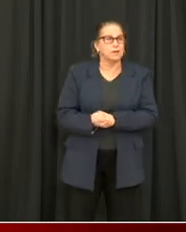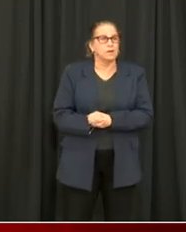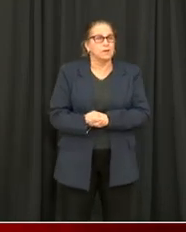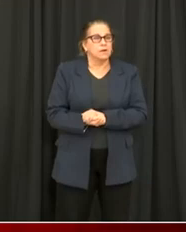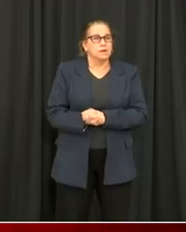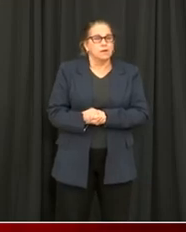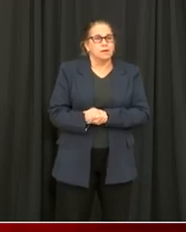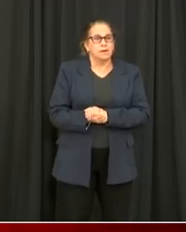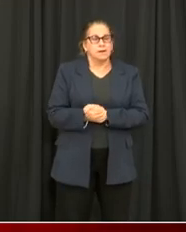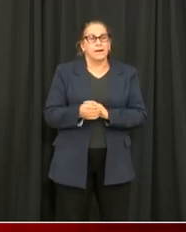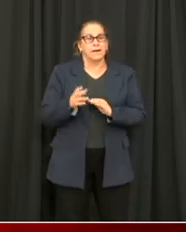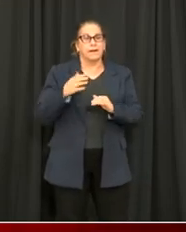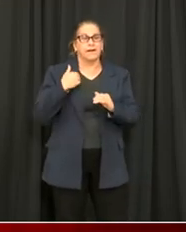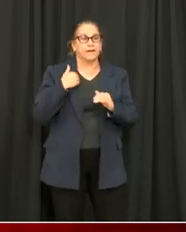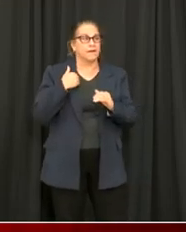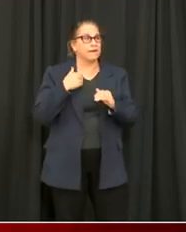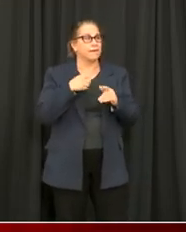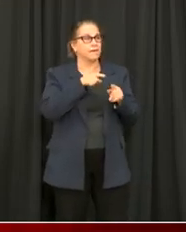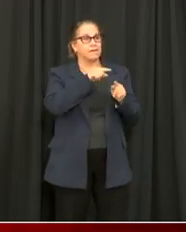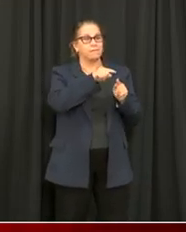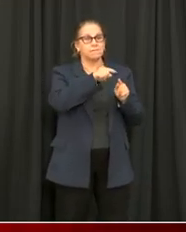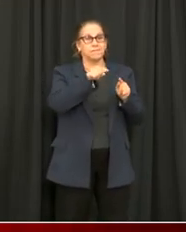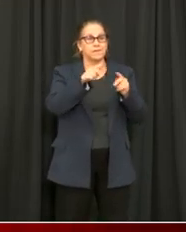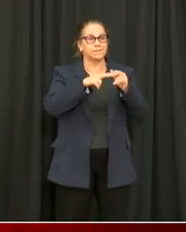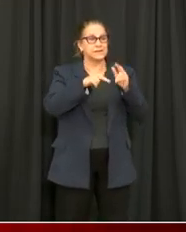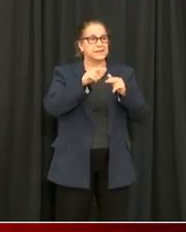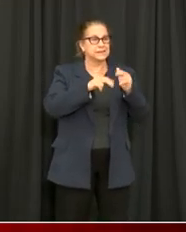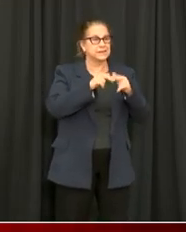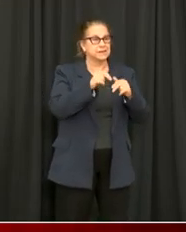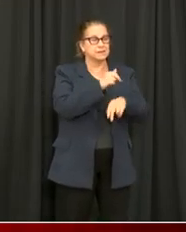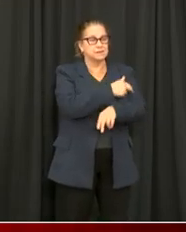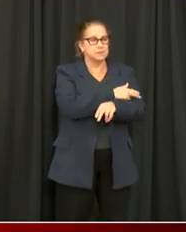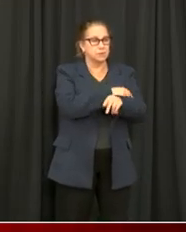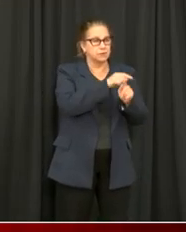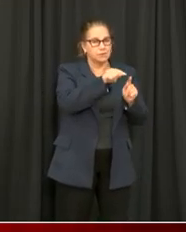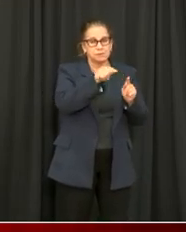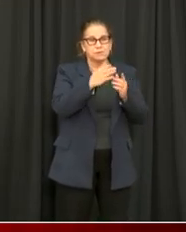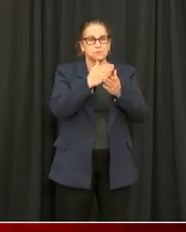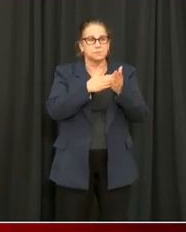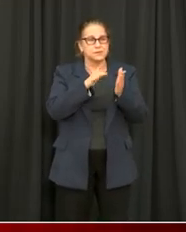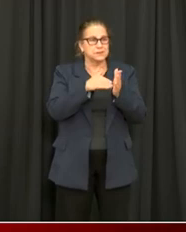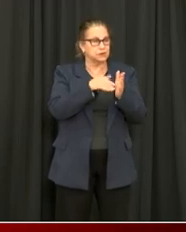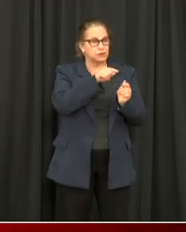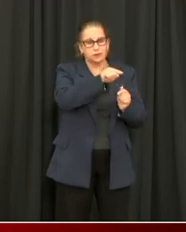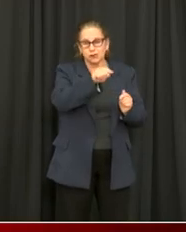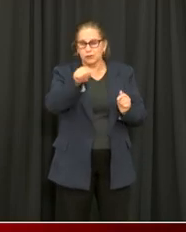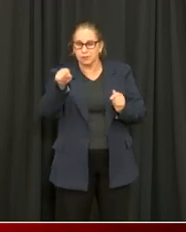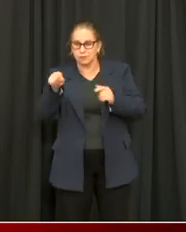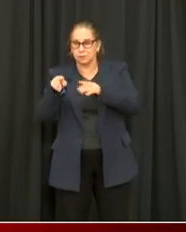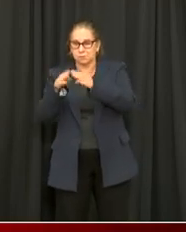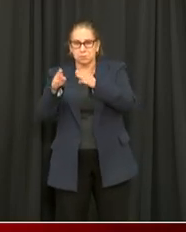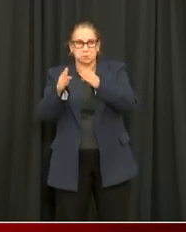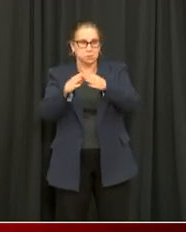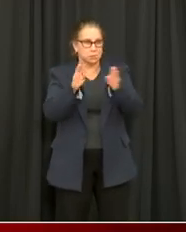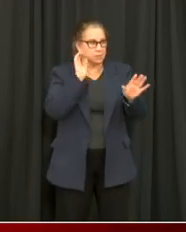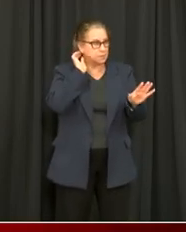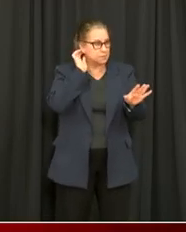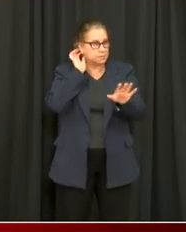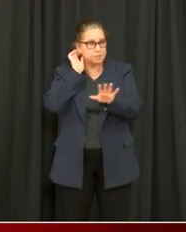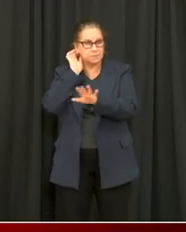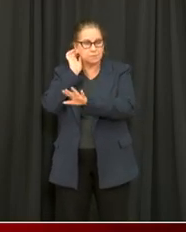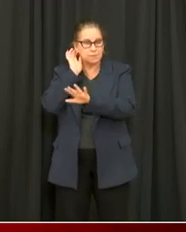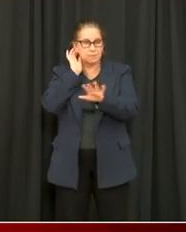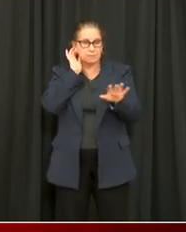as big as we could have, and the rest of the building can be used. So when we get to a